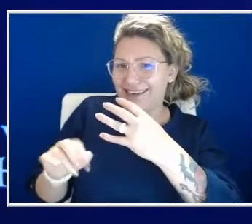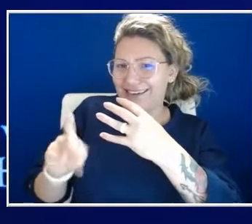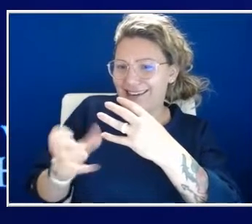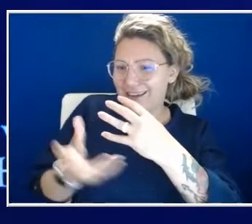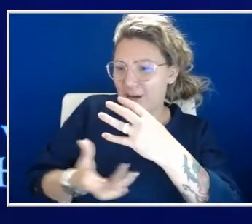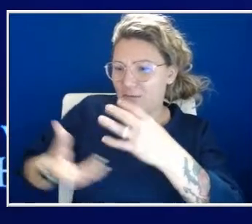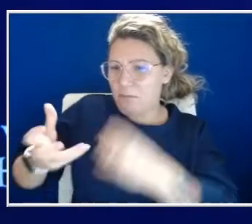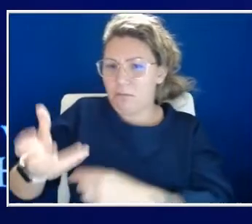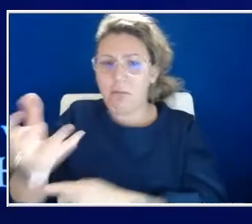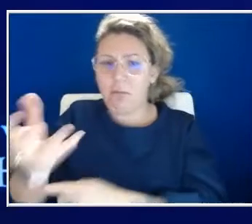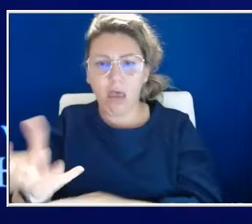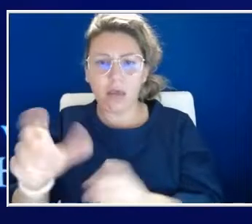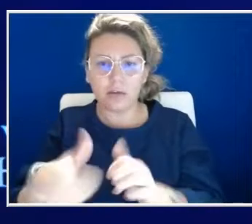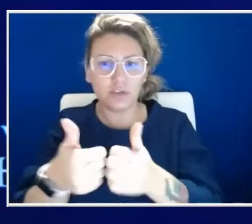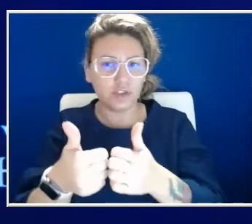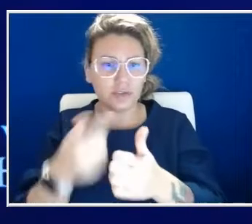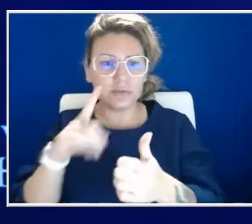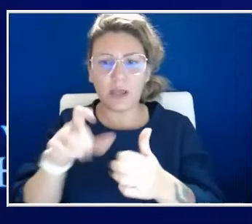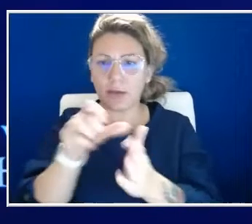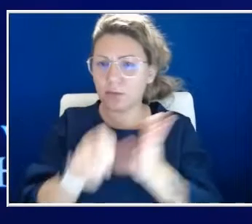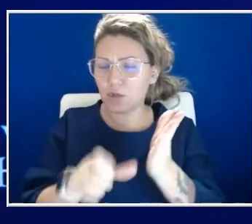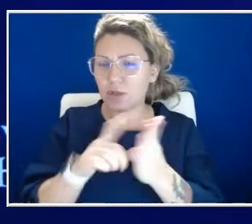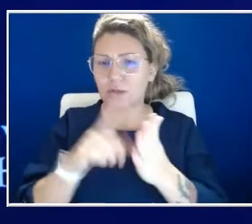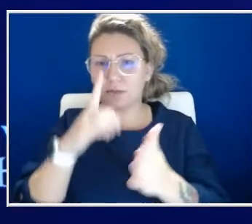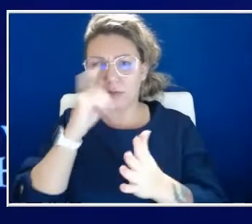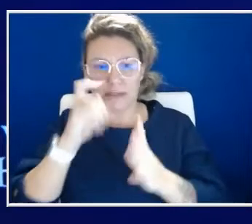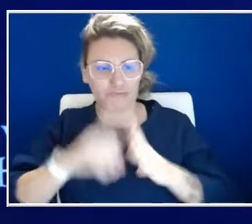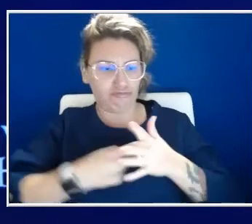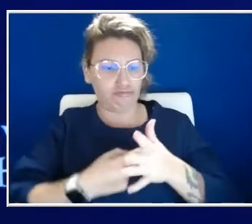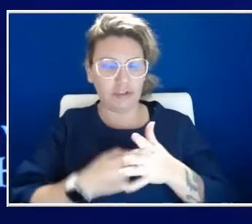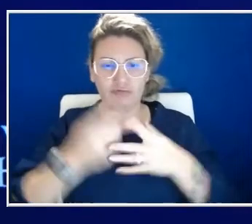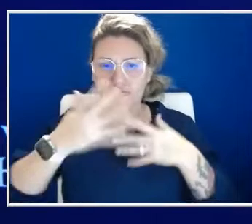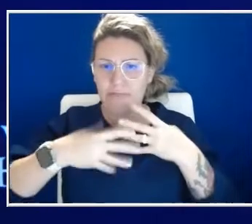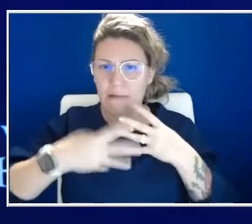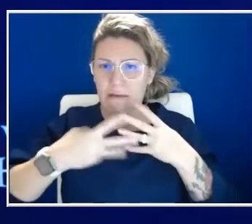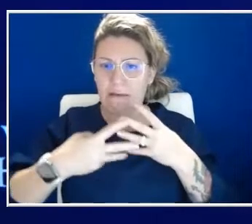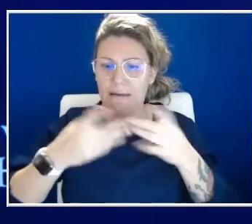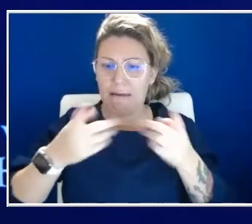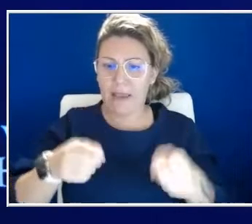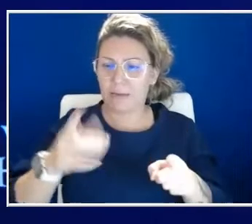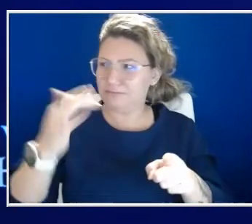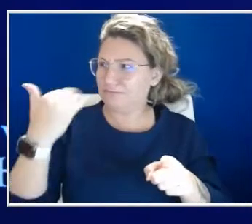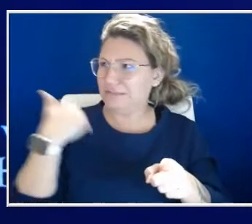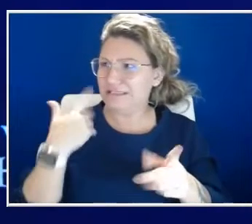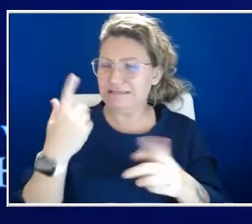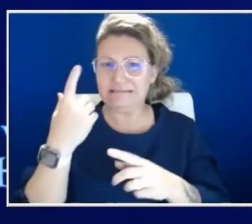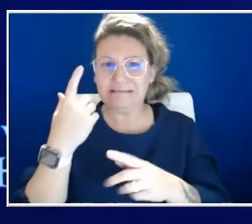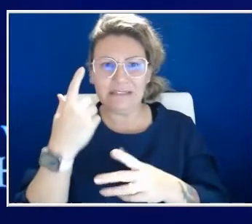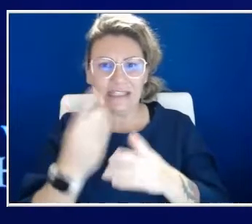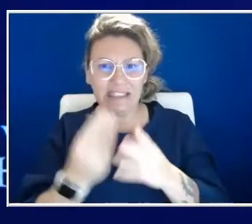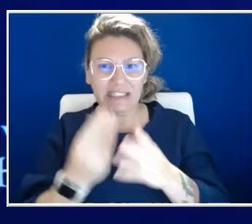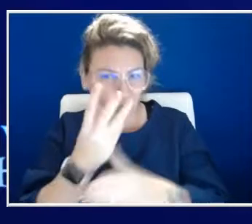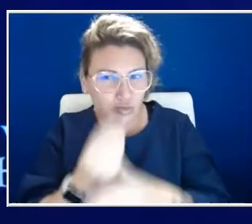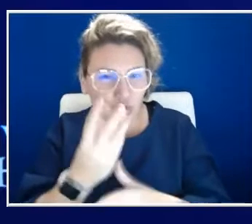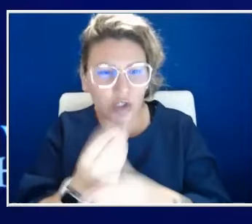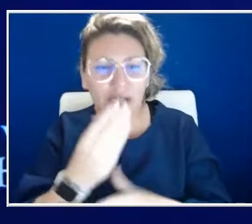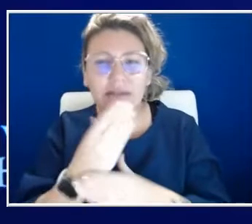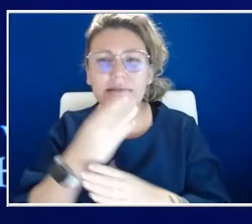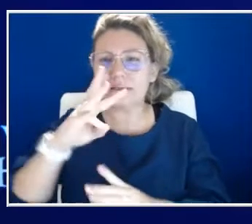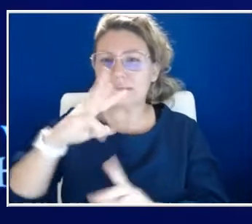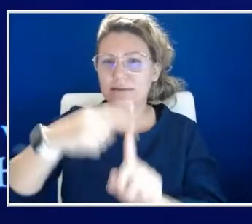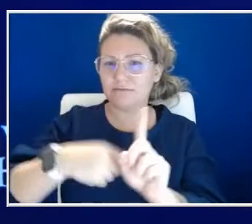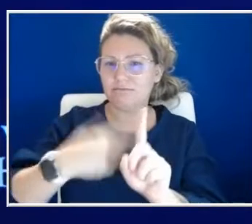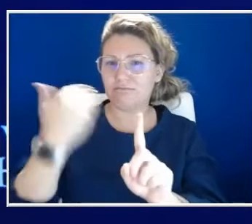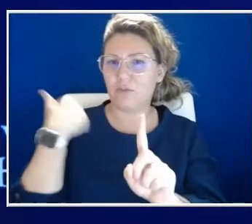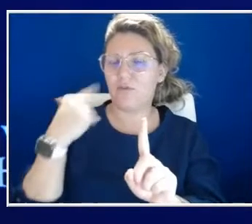this procedure was because the original bleed had happened back in the spring about 6 months prior, that causes a lot of scarring